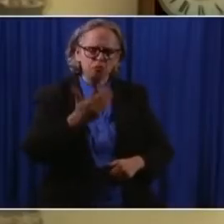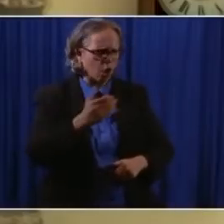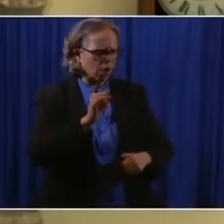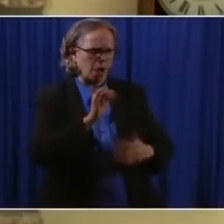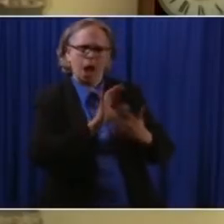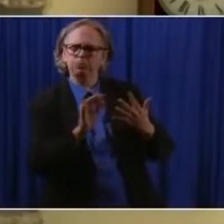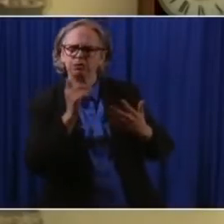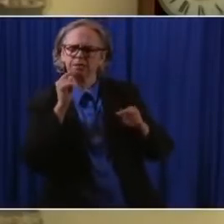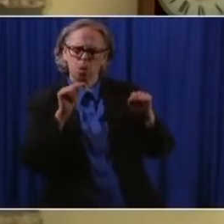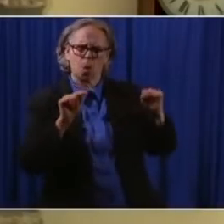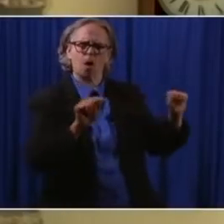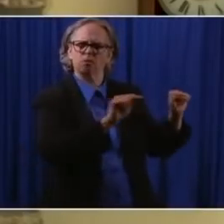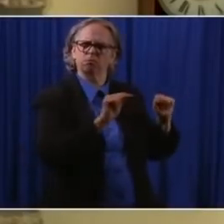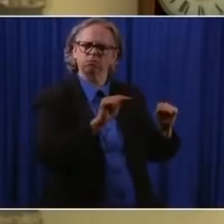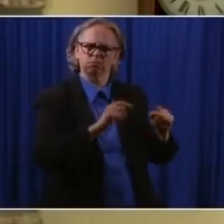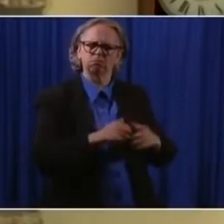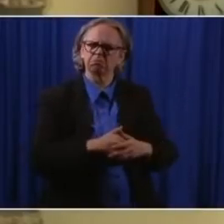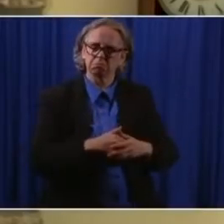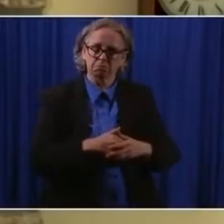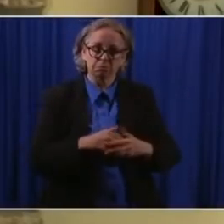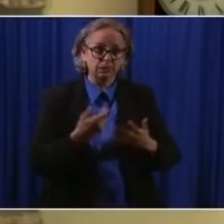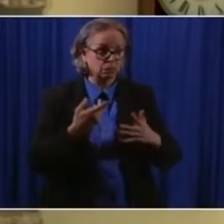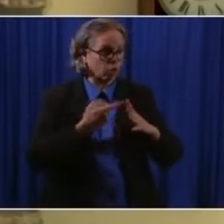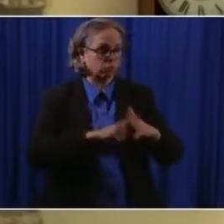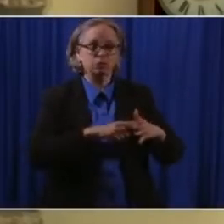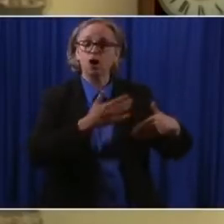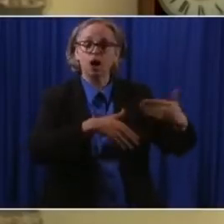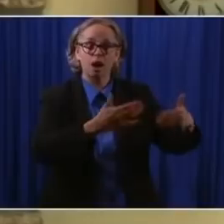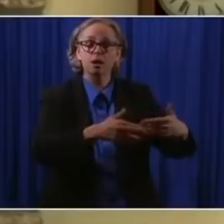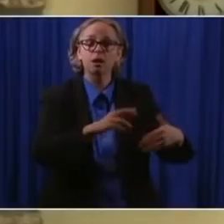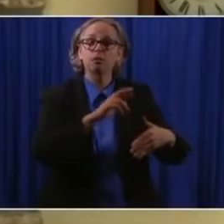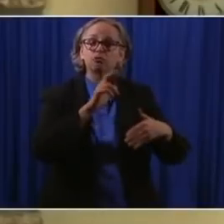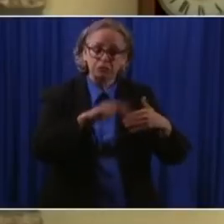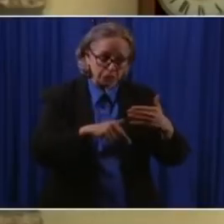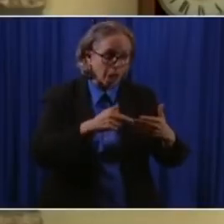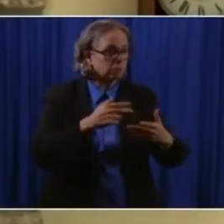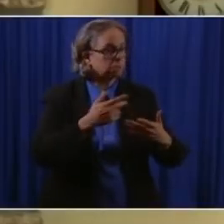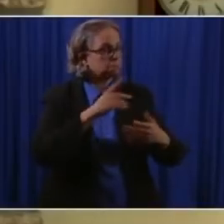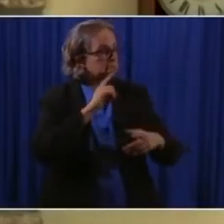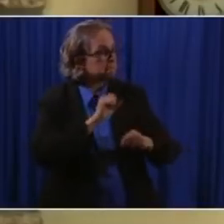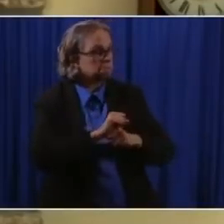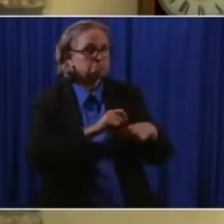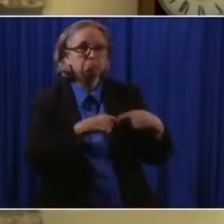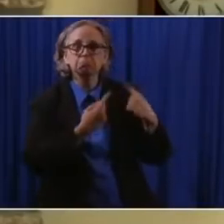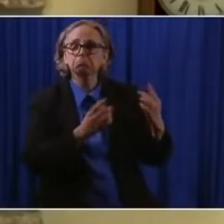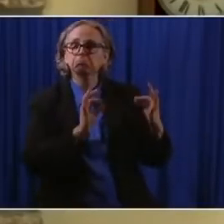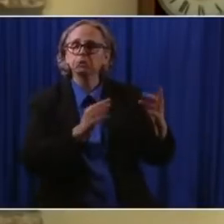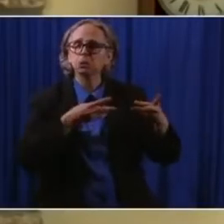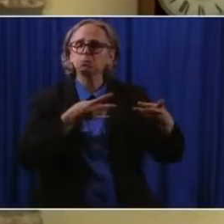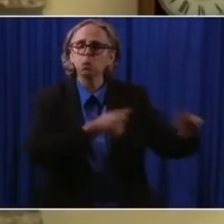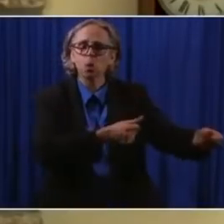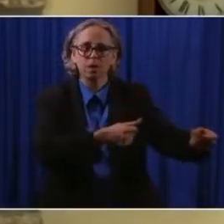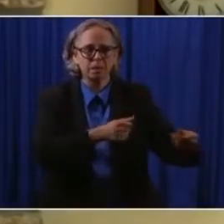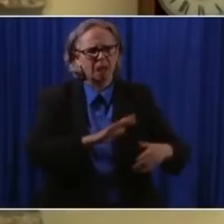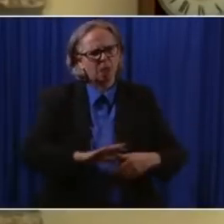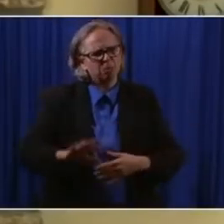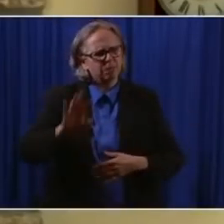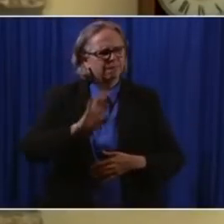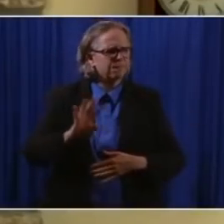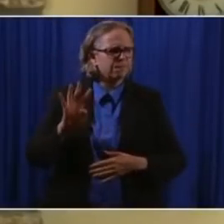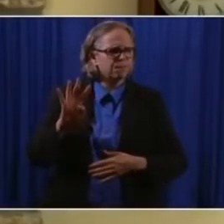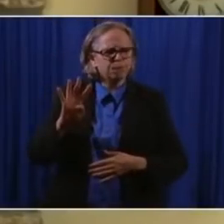It has started. We're only getting results back. So far, we've been running about 4%